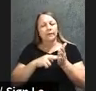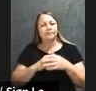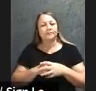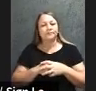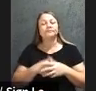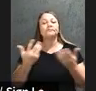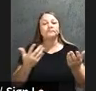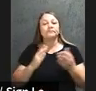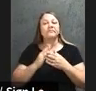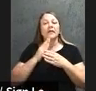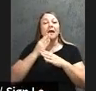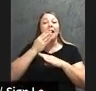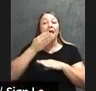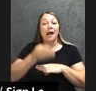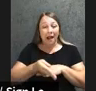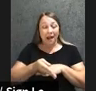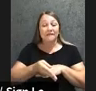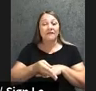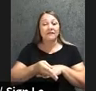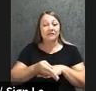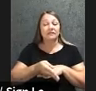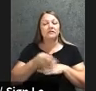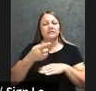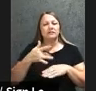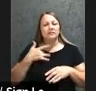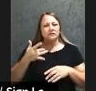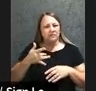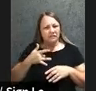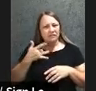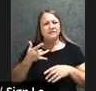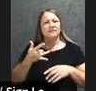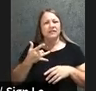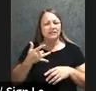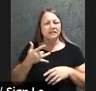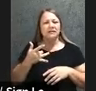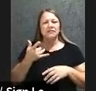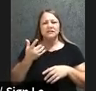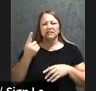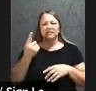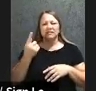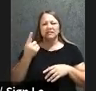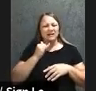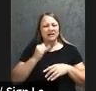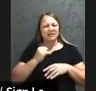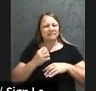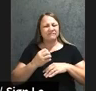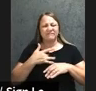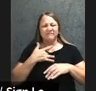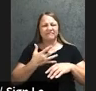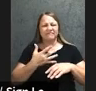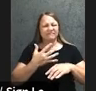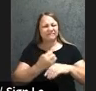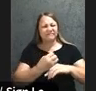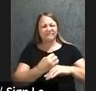have had COVID, experience long-term effects from their infection. For more information about that